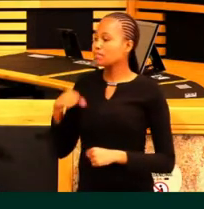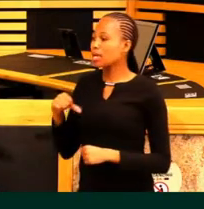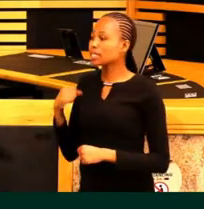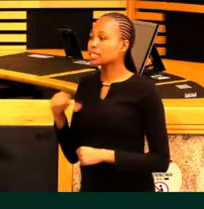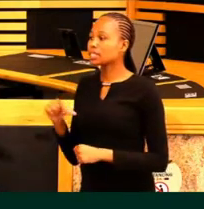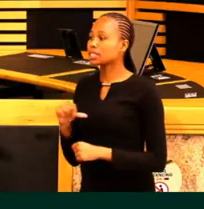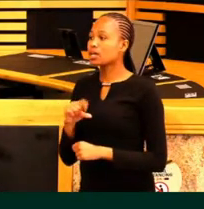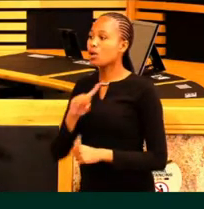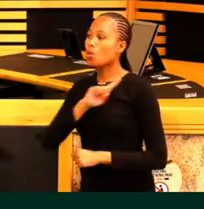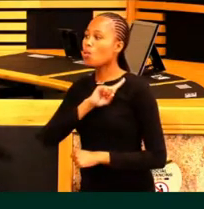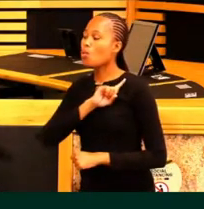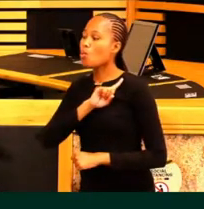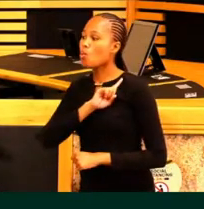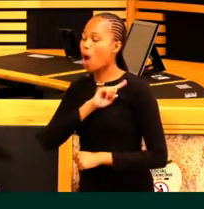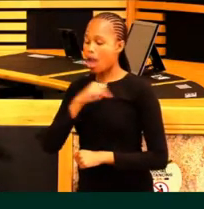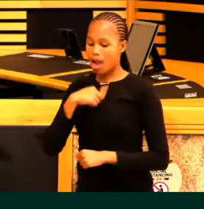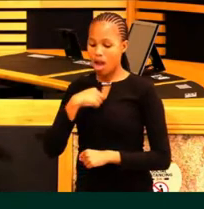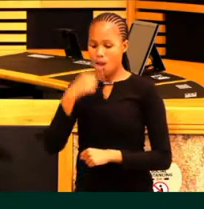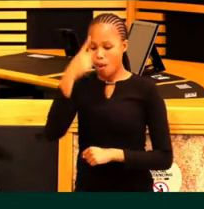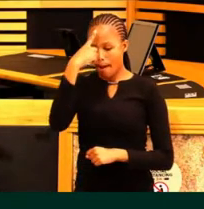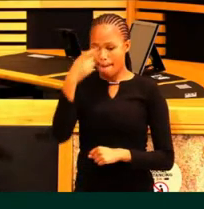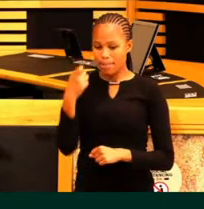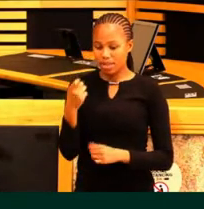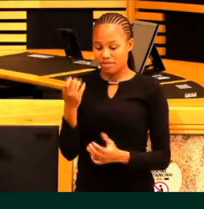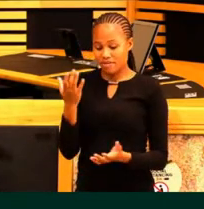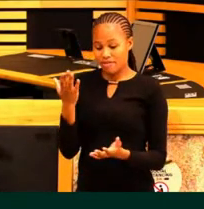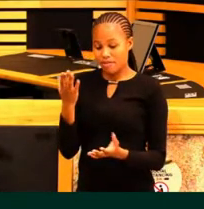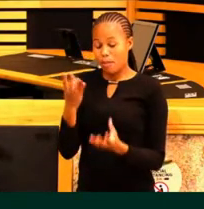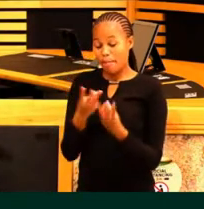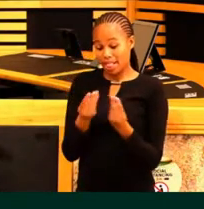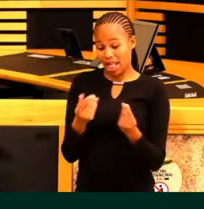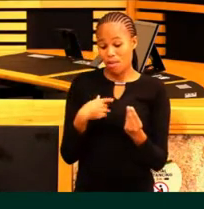uh see a believer that um